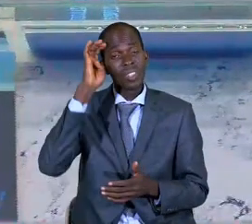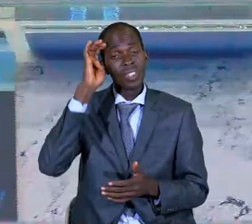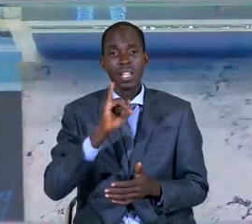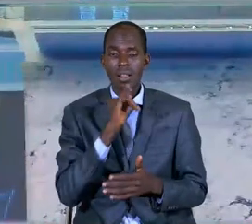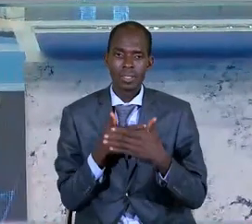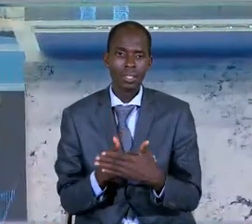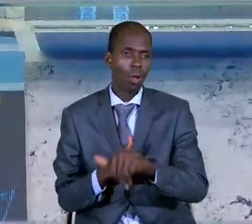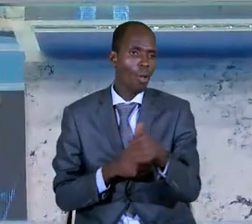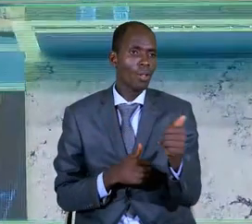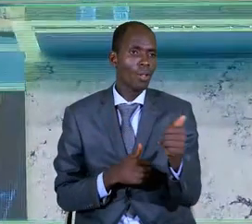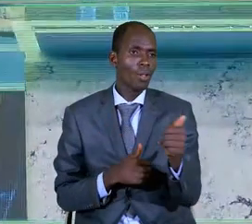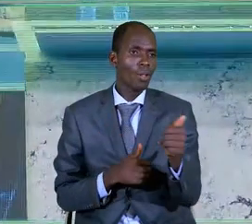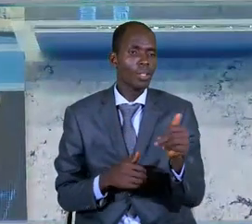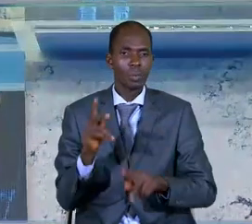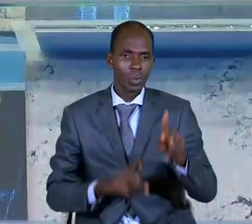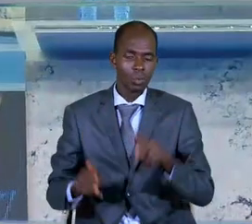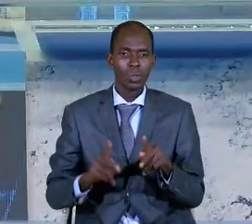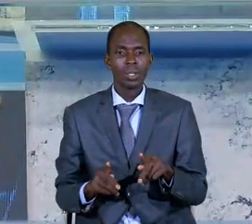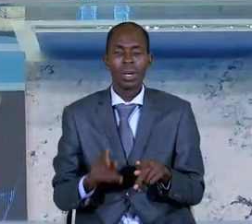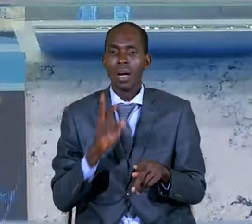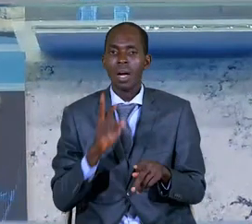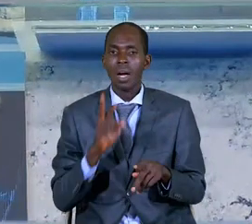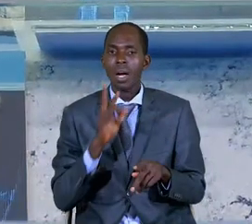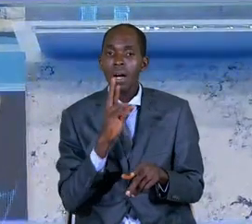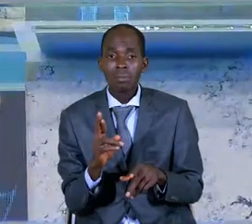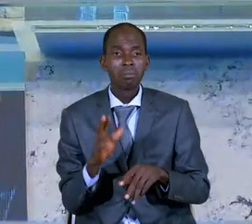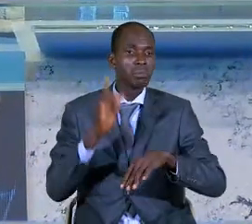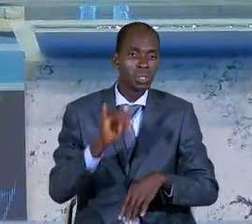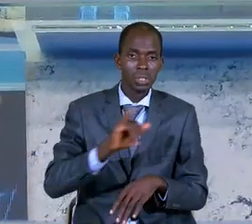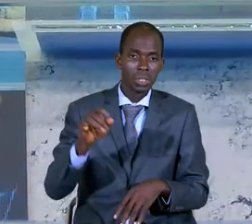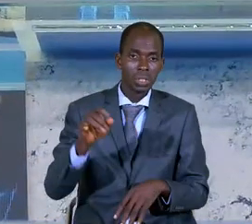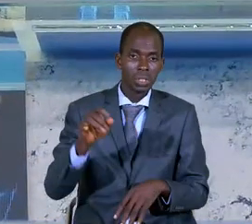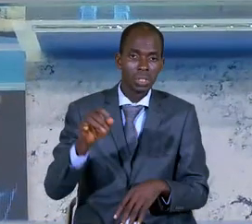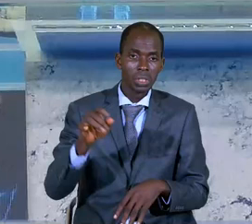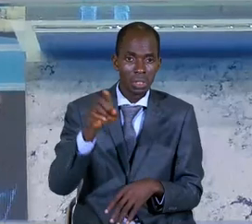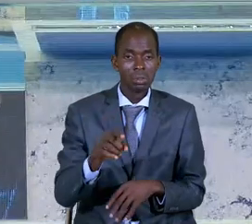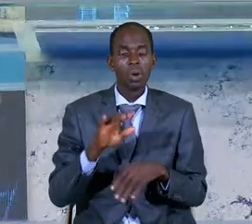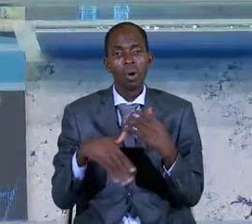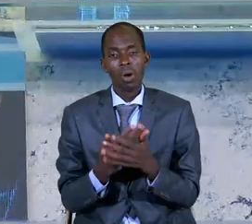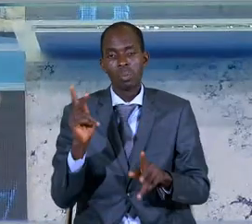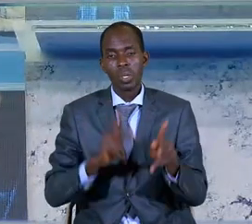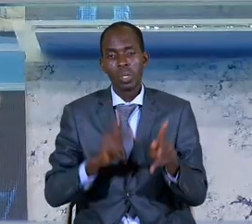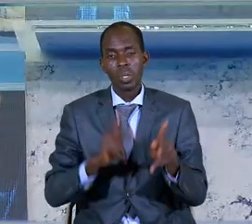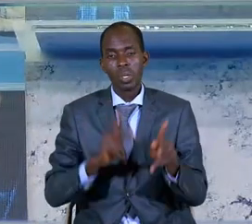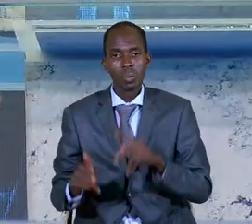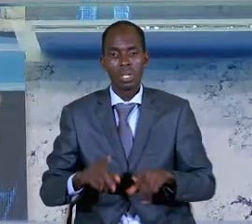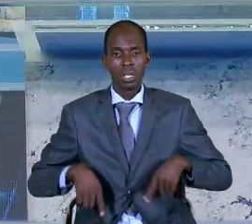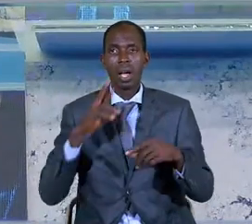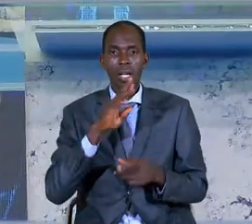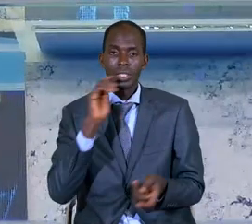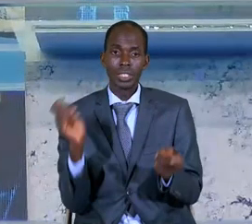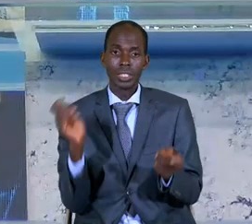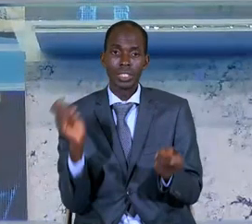Other people are receiving, other people are touching him, other people's lives are being changed,